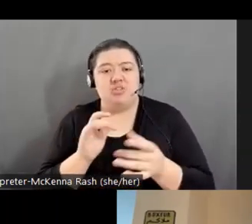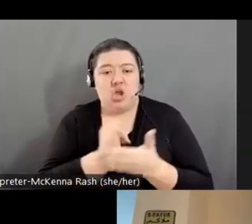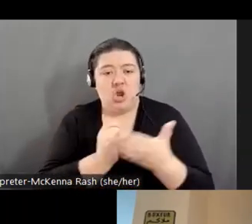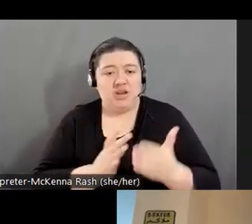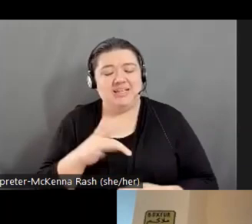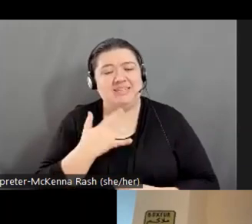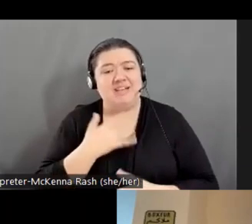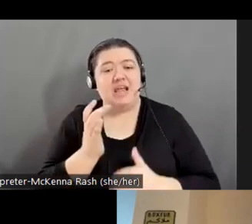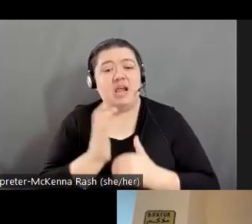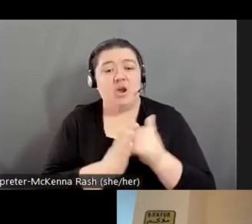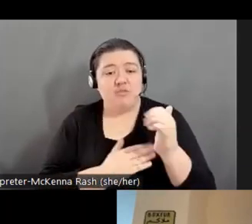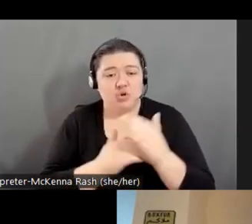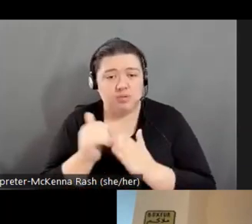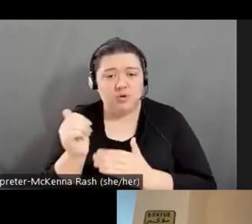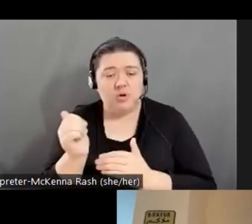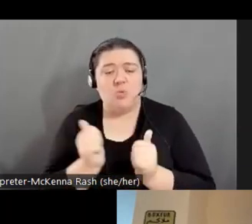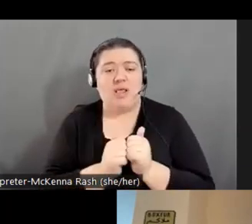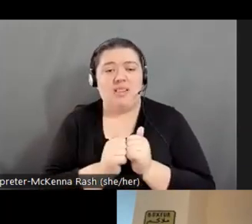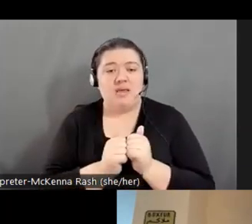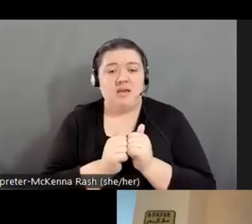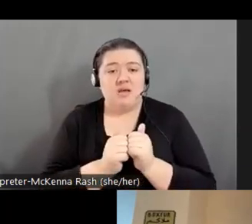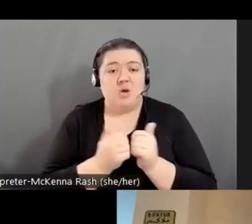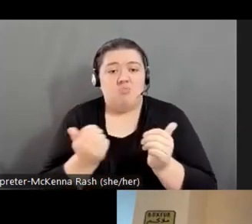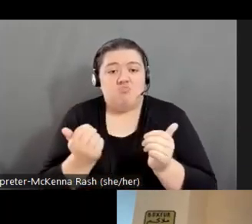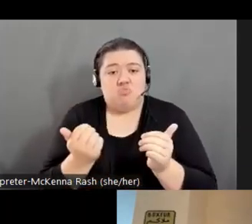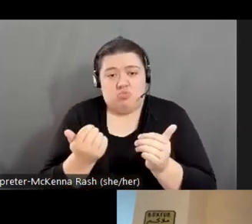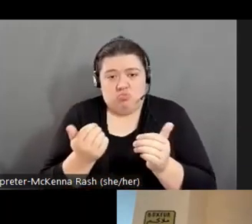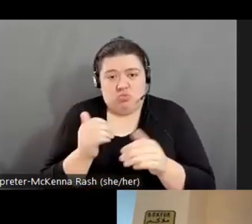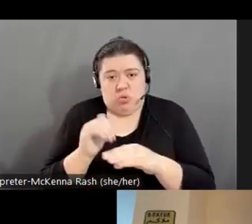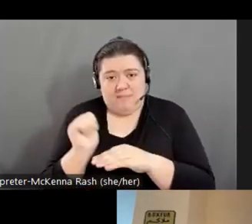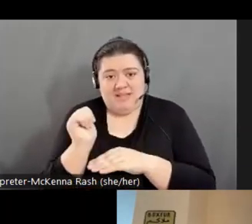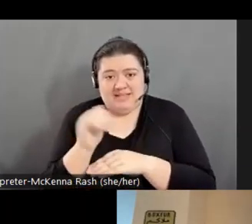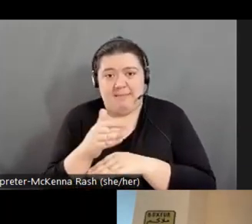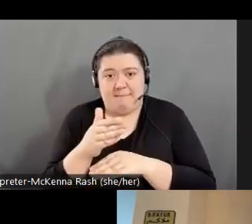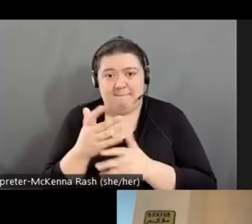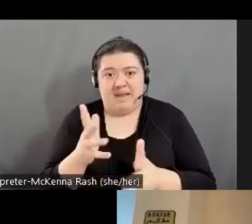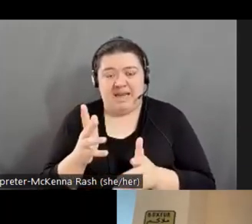comfortable with what's being submitted. Willie, when